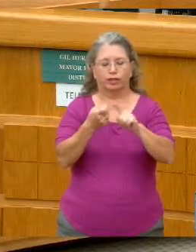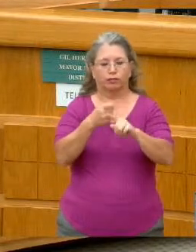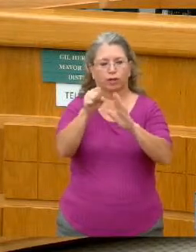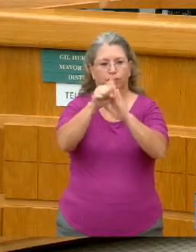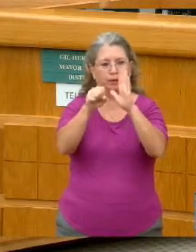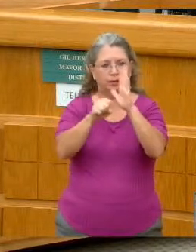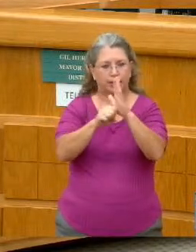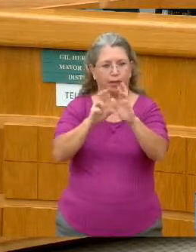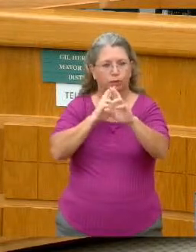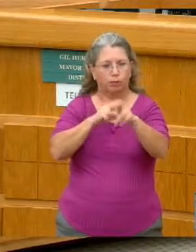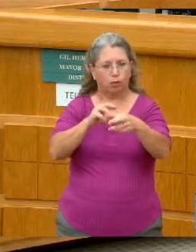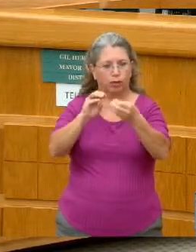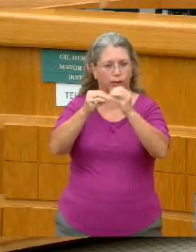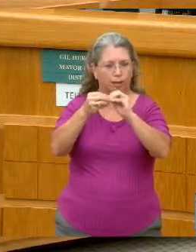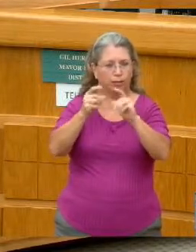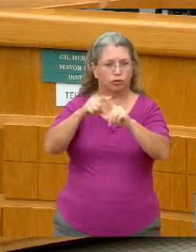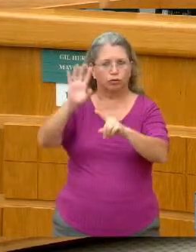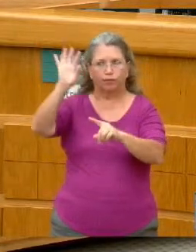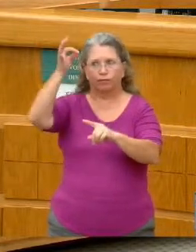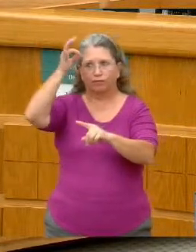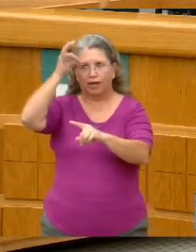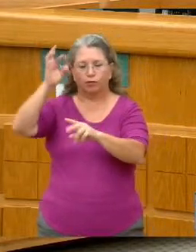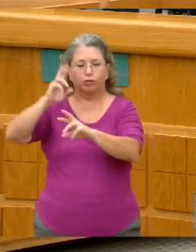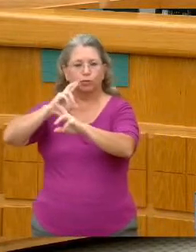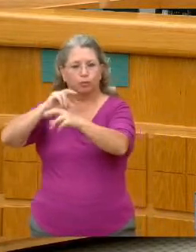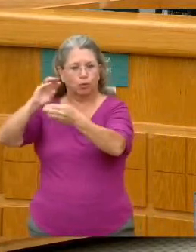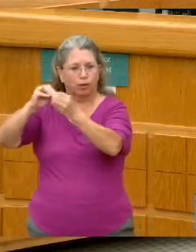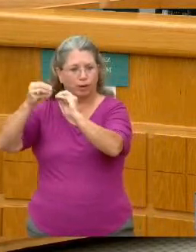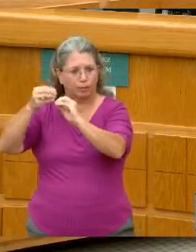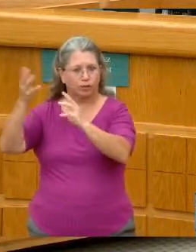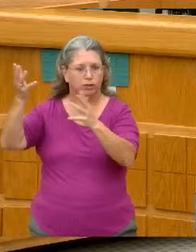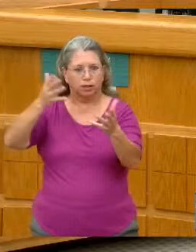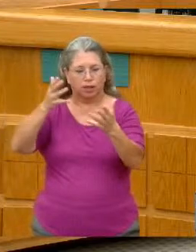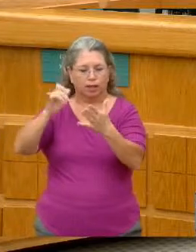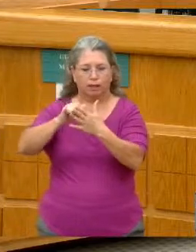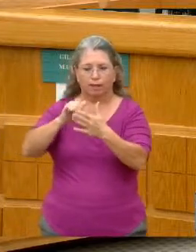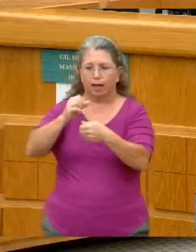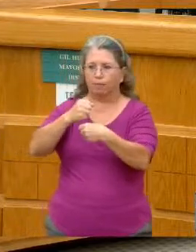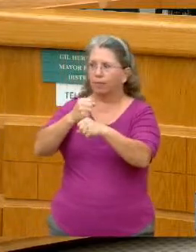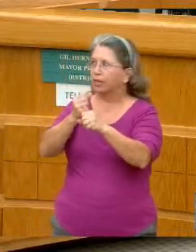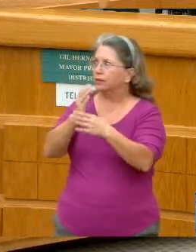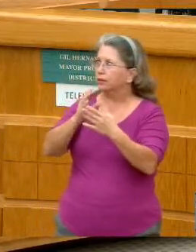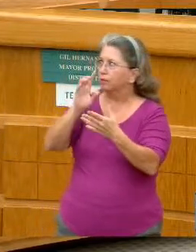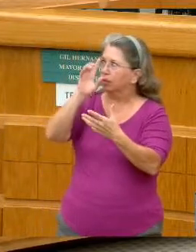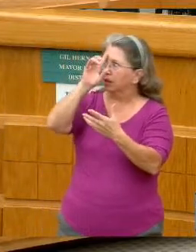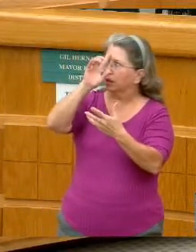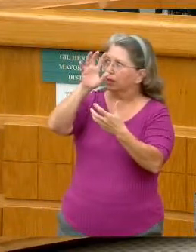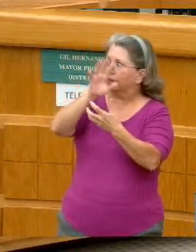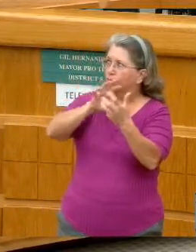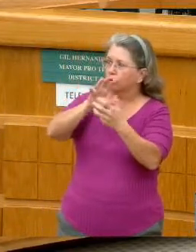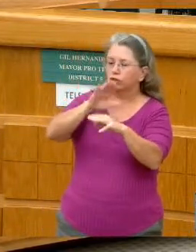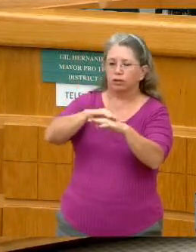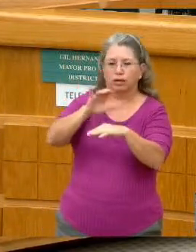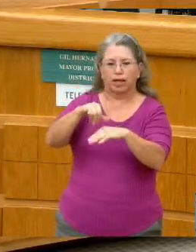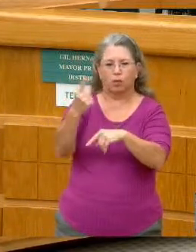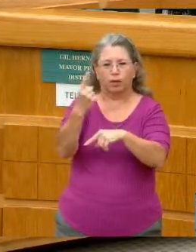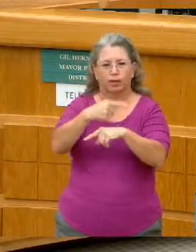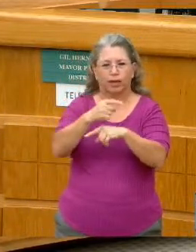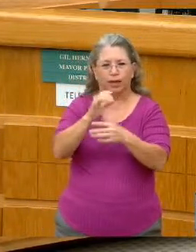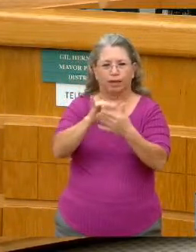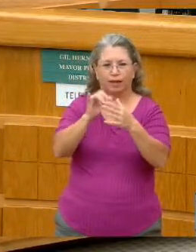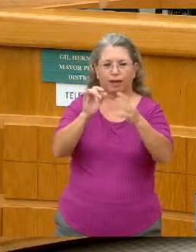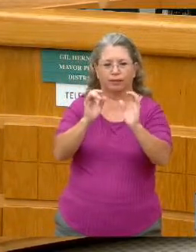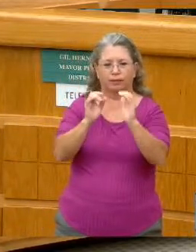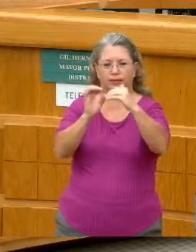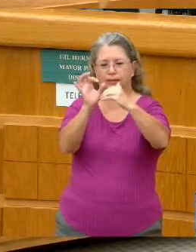White House can keep track of what's happening, and that caused some confusion on this day, resulting in too many people being reported. That